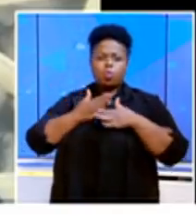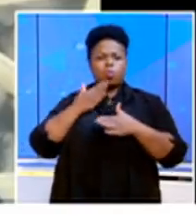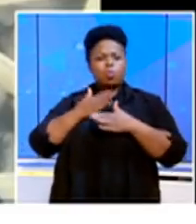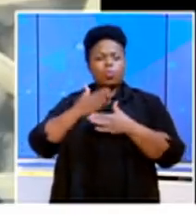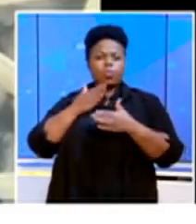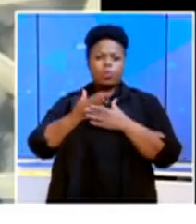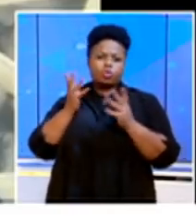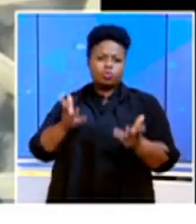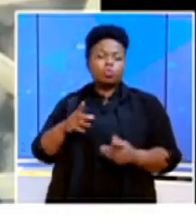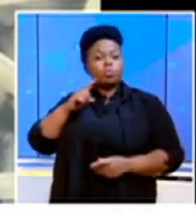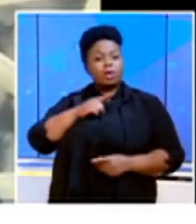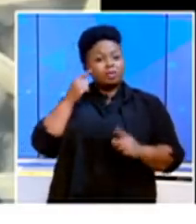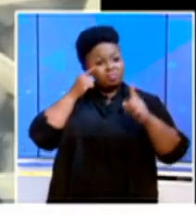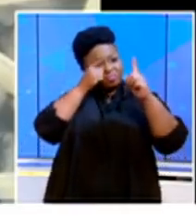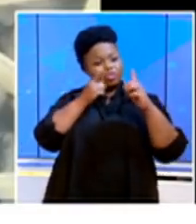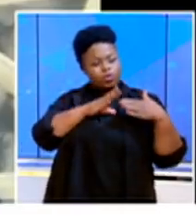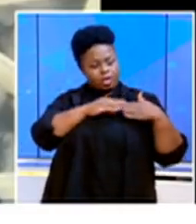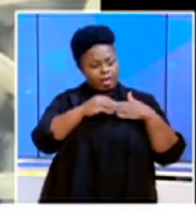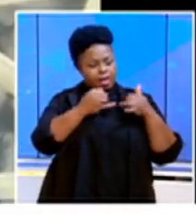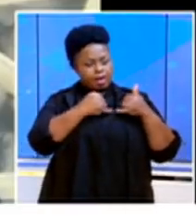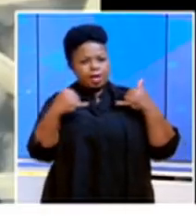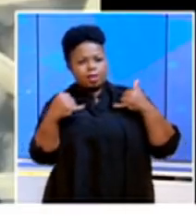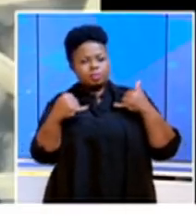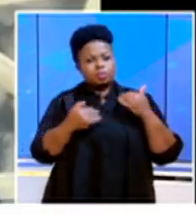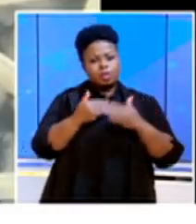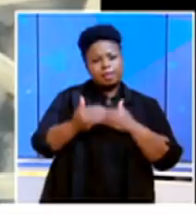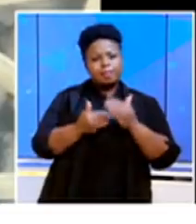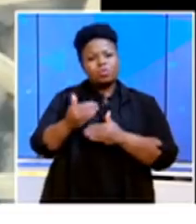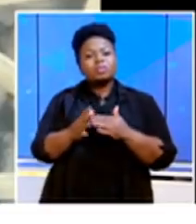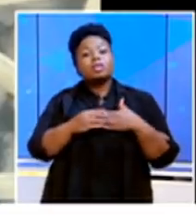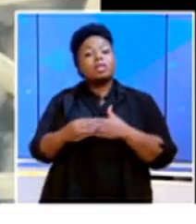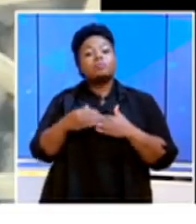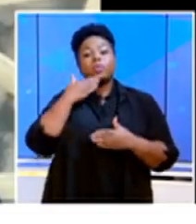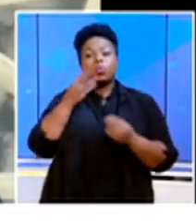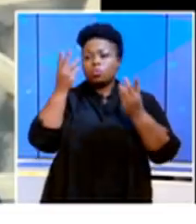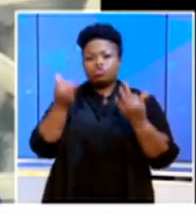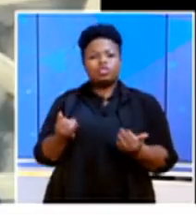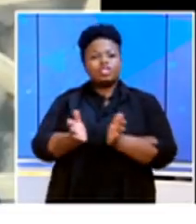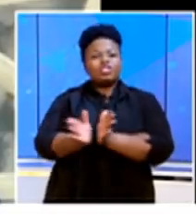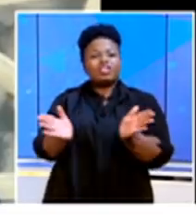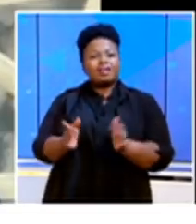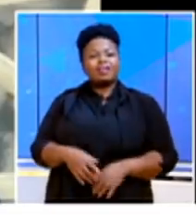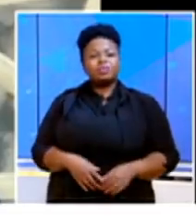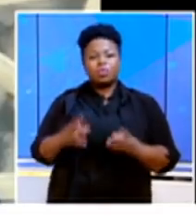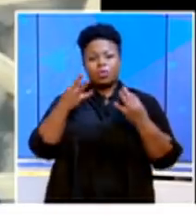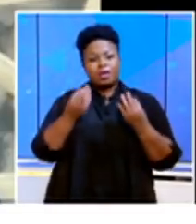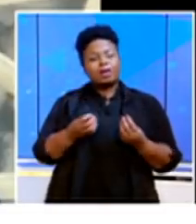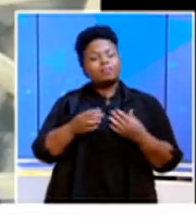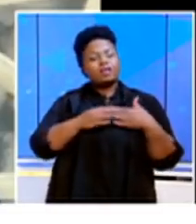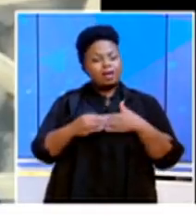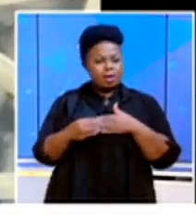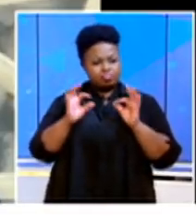one, to establish the guidelines, which process was led by the Treasurer-General. Those guidelines were